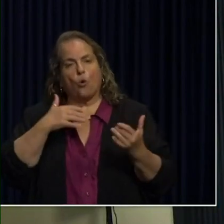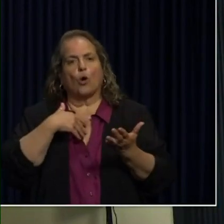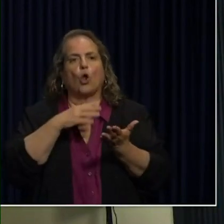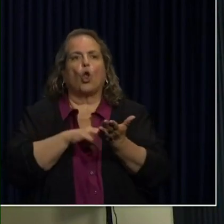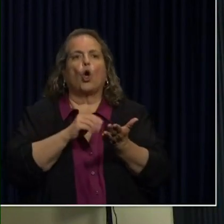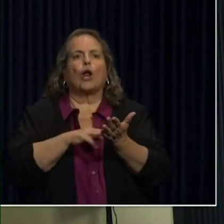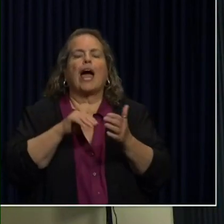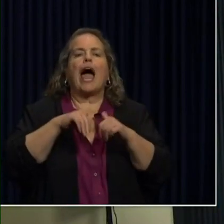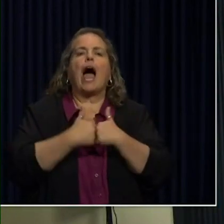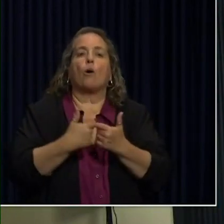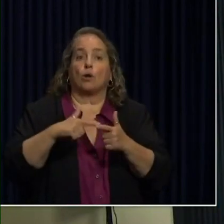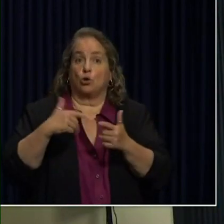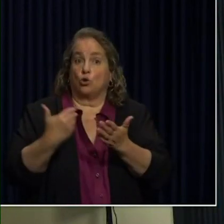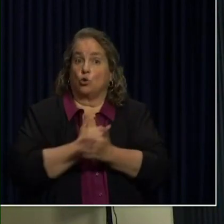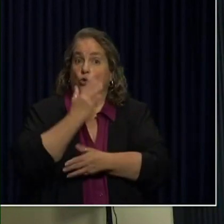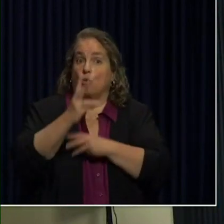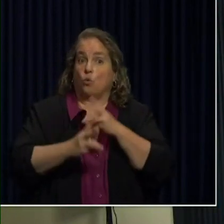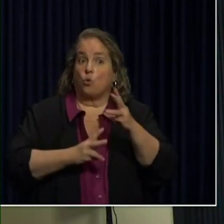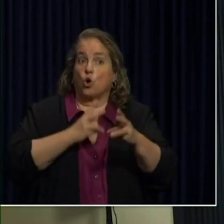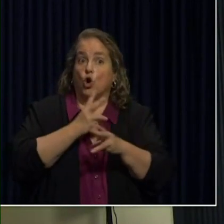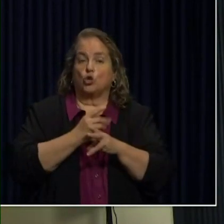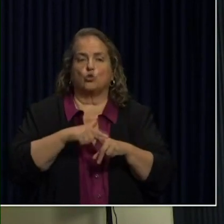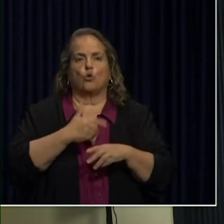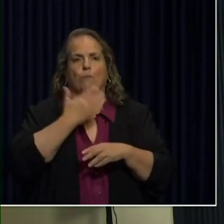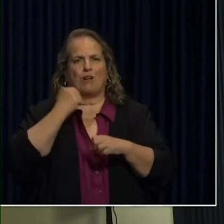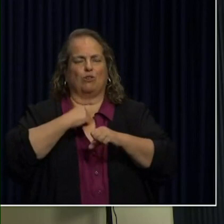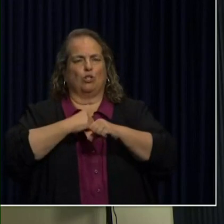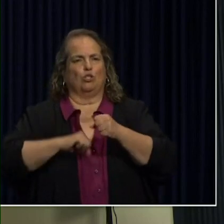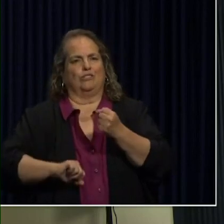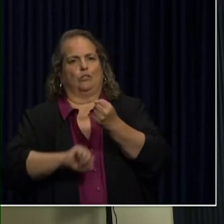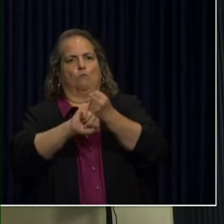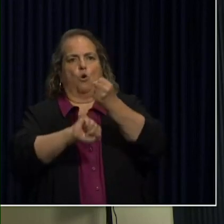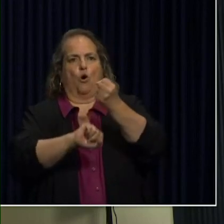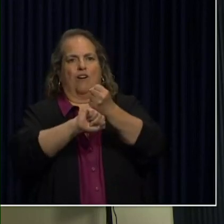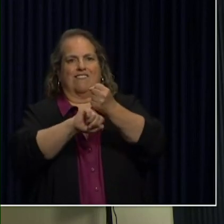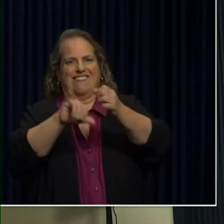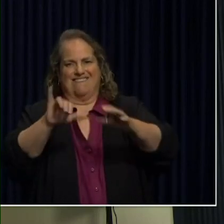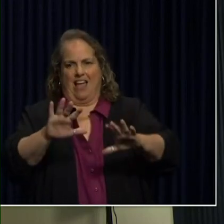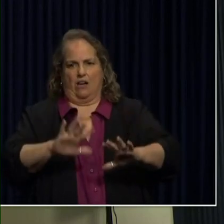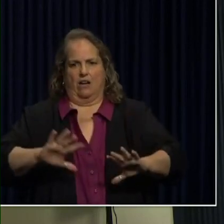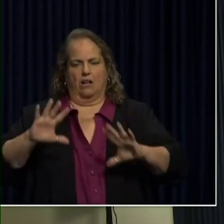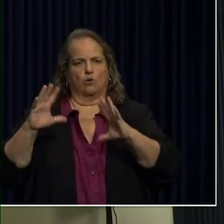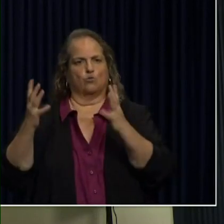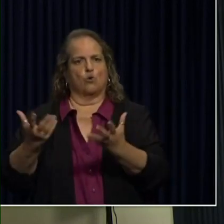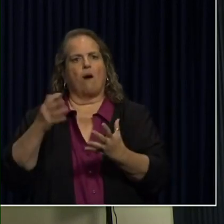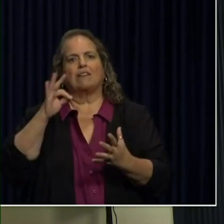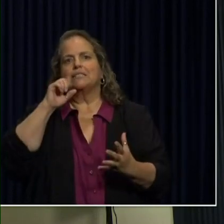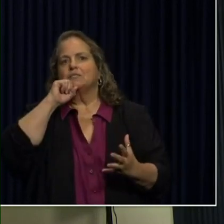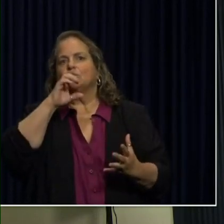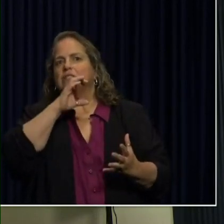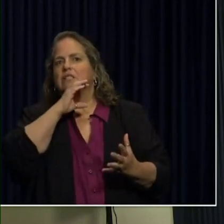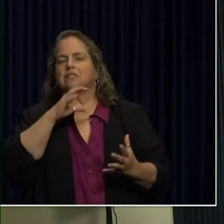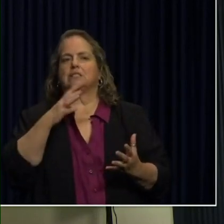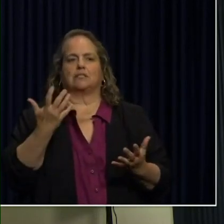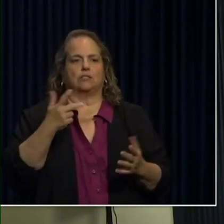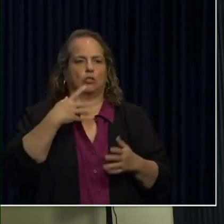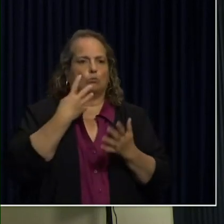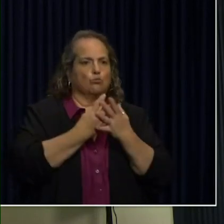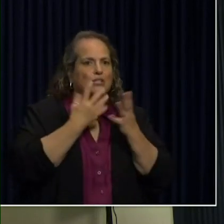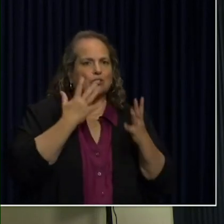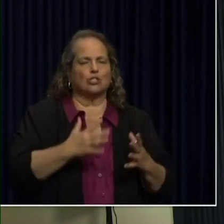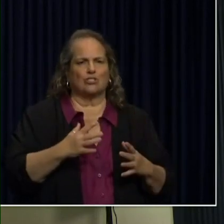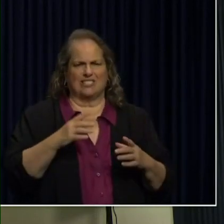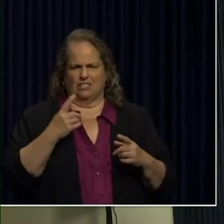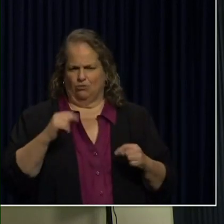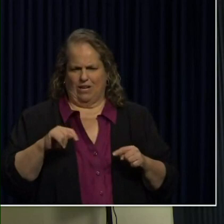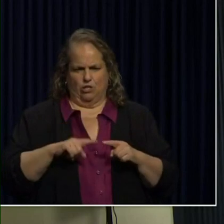in a new world, to better support these vulnerable populations so we can intervene quickly, contain the disease as rapidly as possible, and